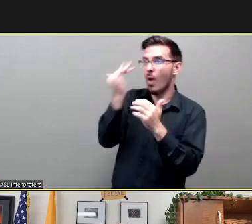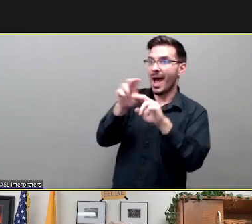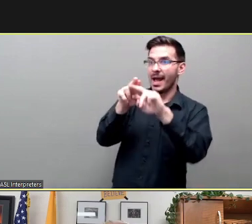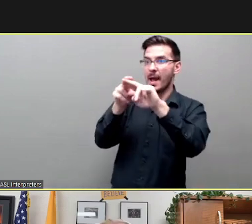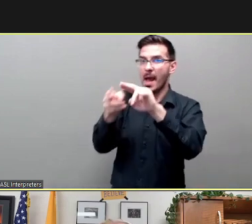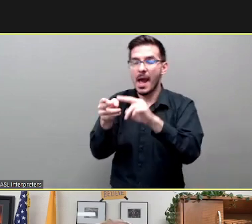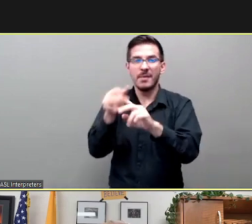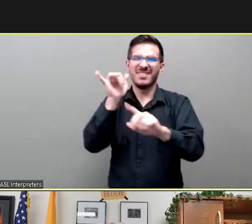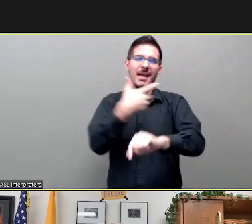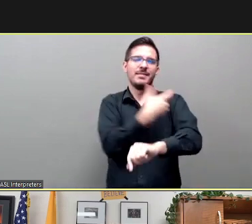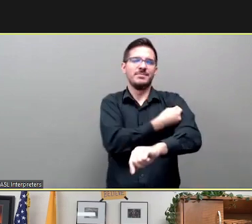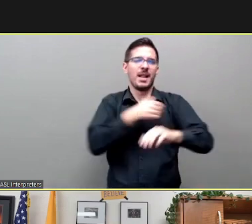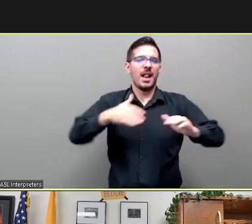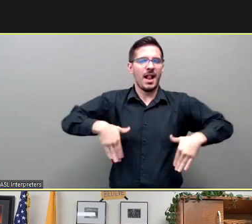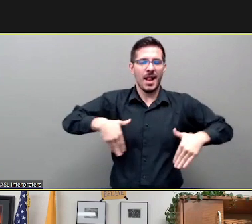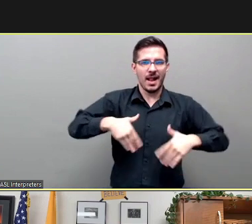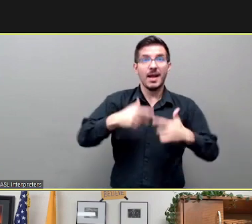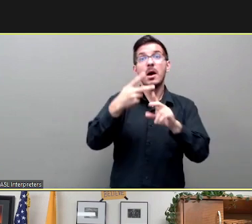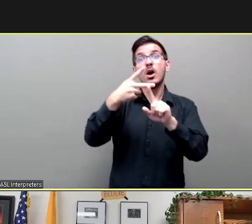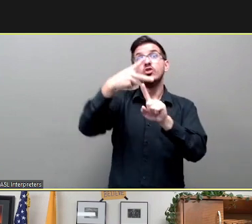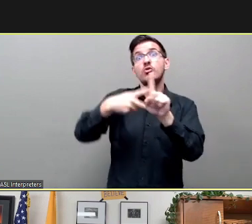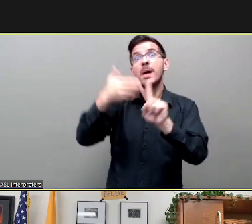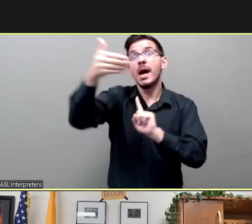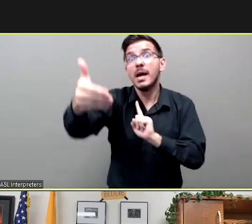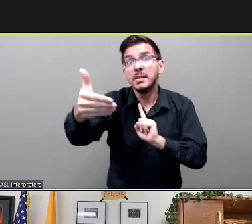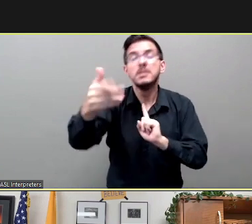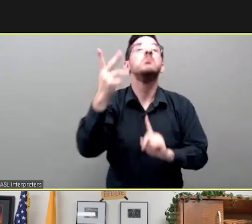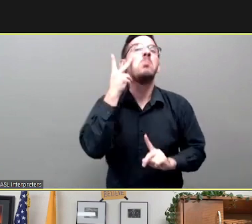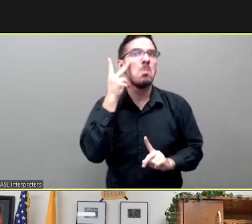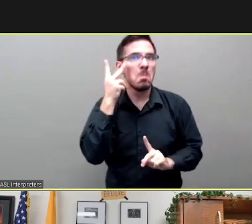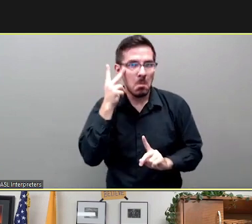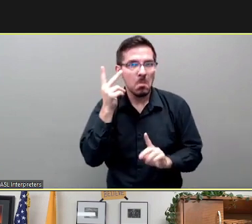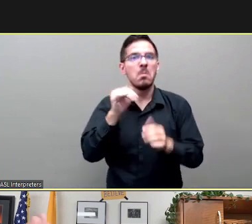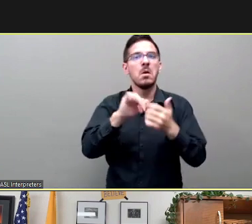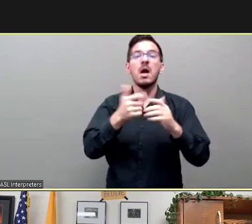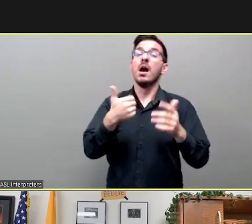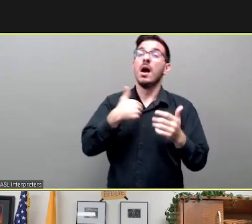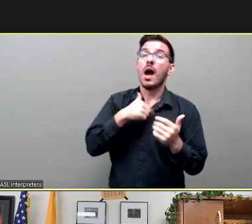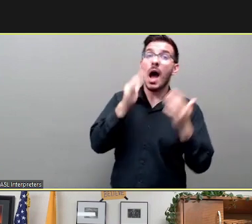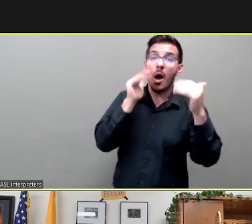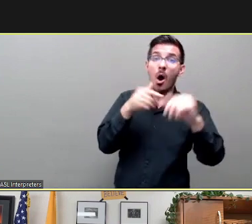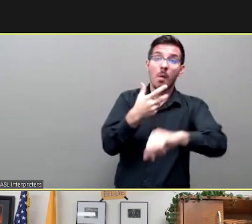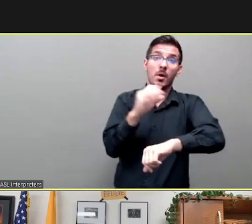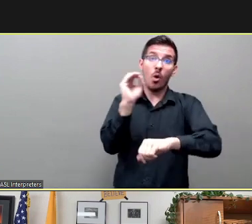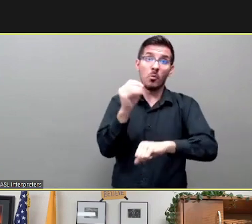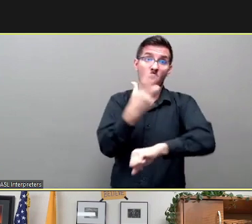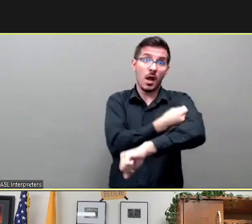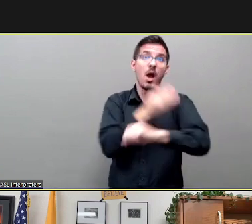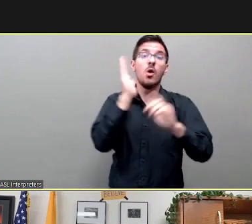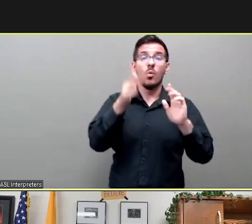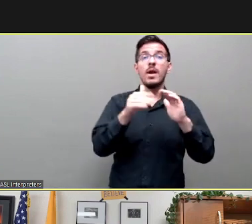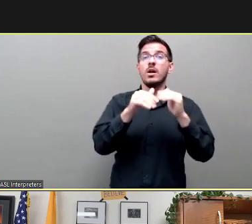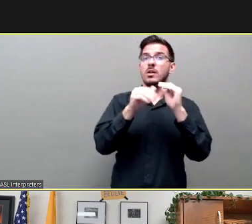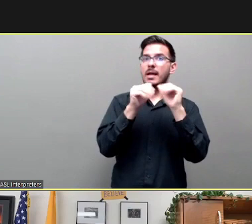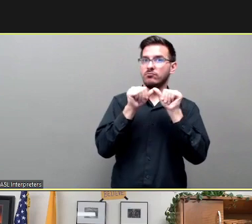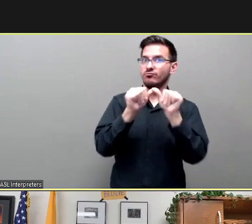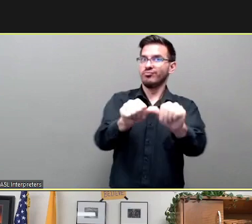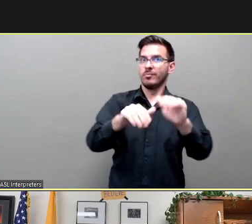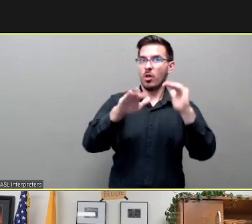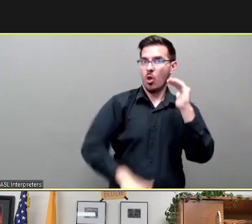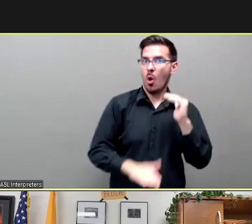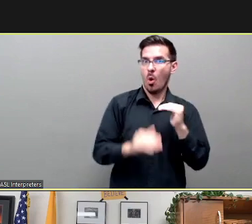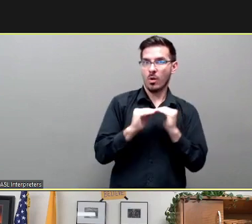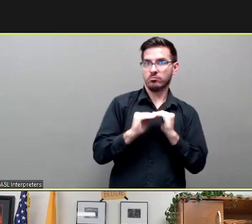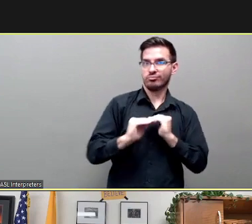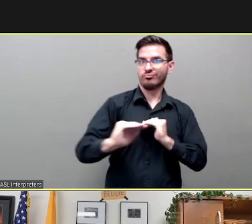2 months from now, we're figuring it will. So I'm hoping that the Omicron booster actually keeps cases down going forward, since we're getting